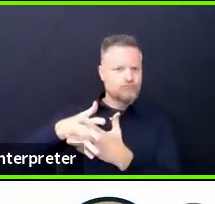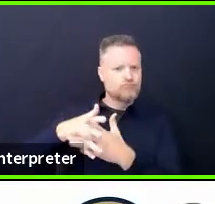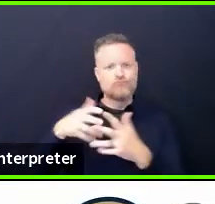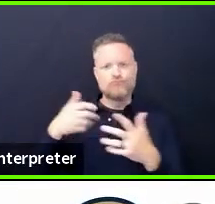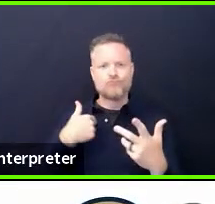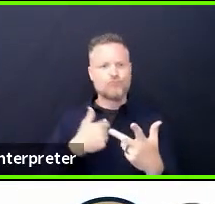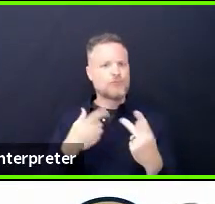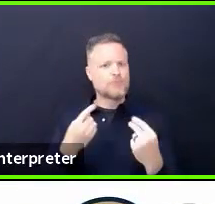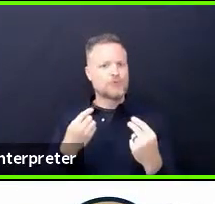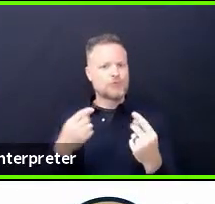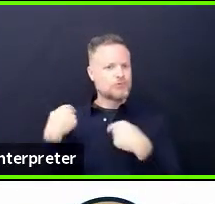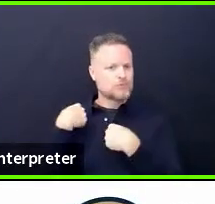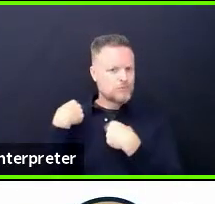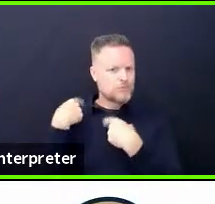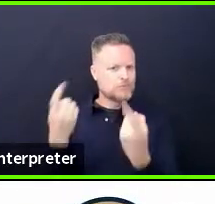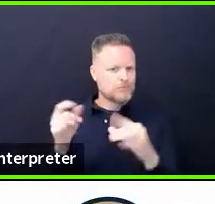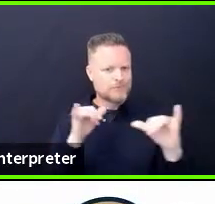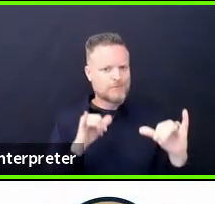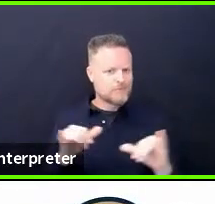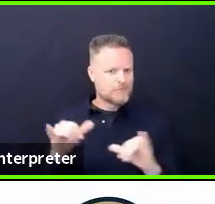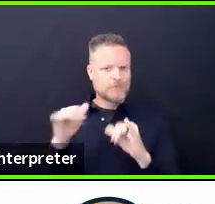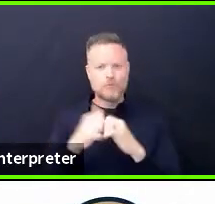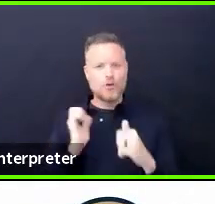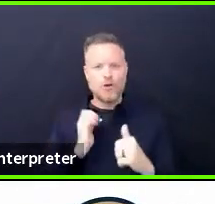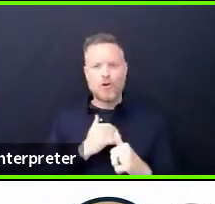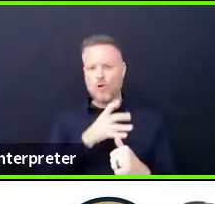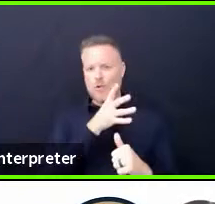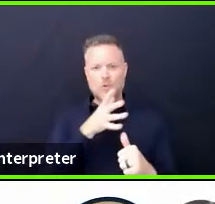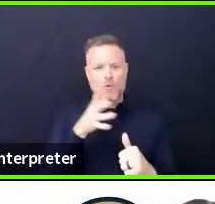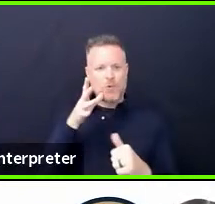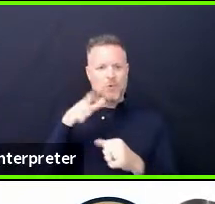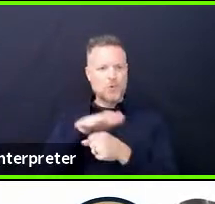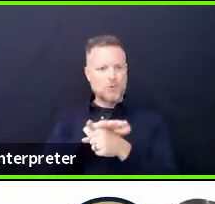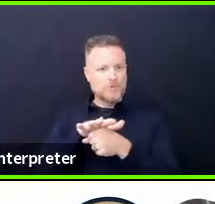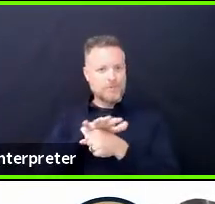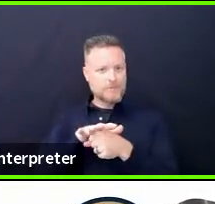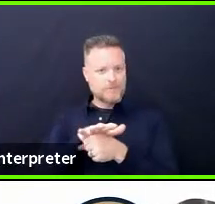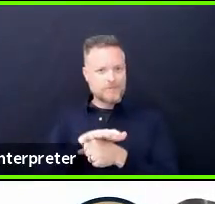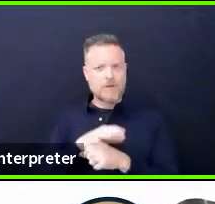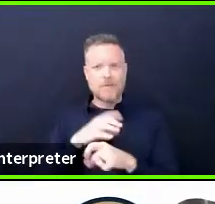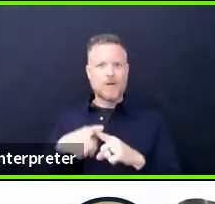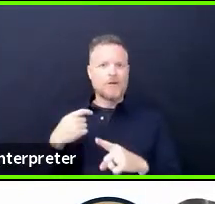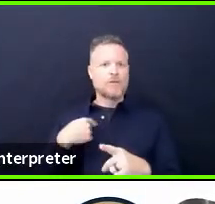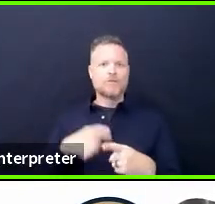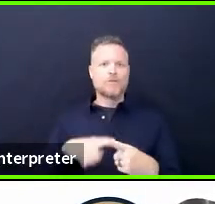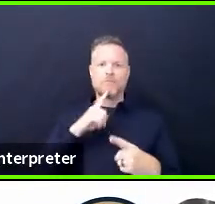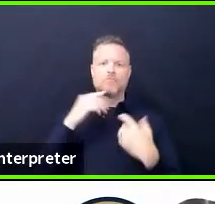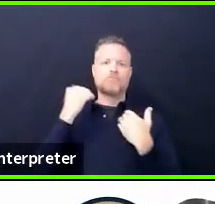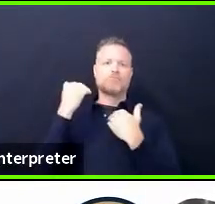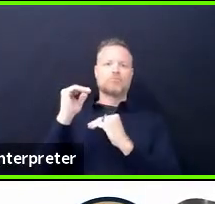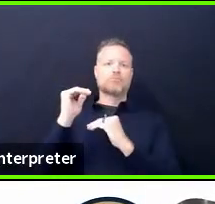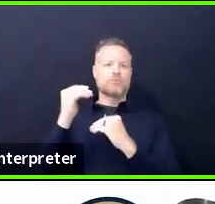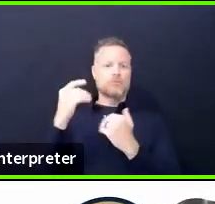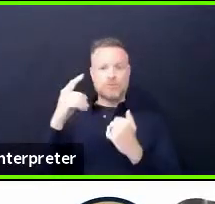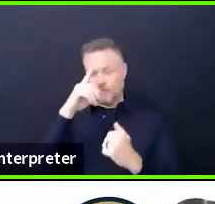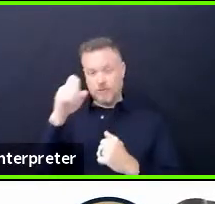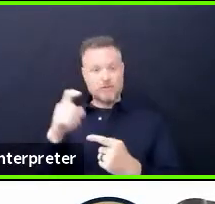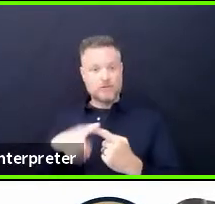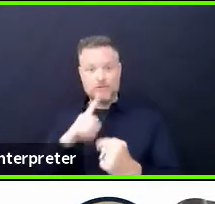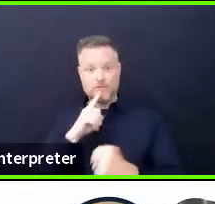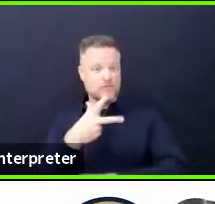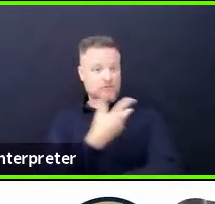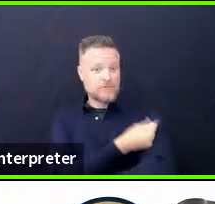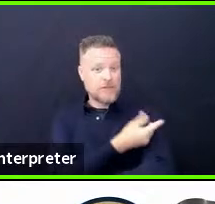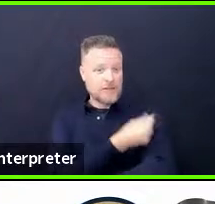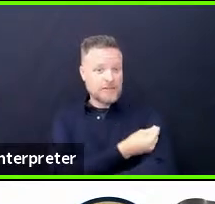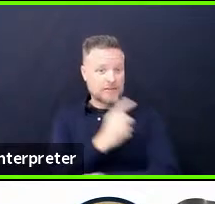doing. And our effort has been stymied some because the vaccine is readily available